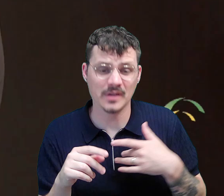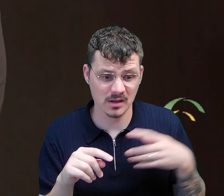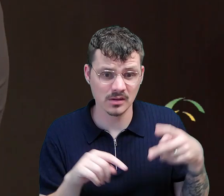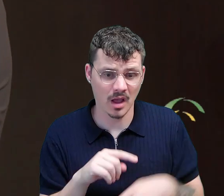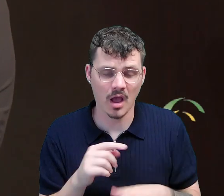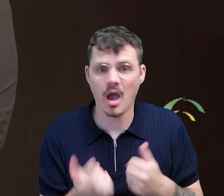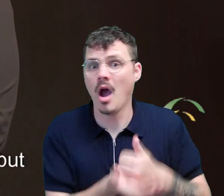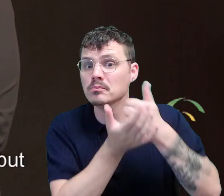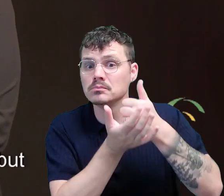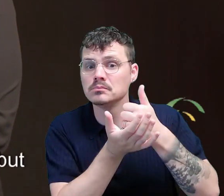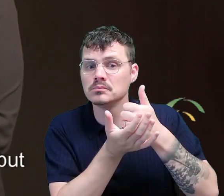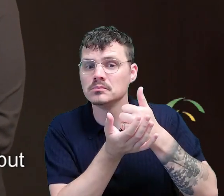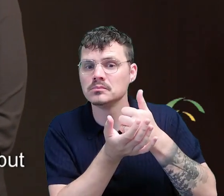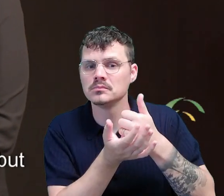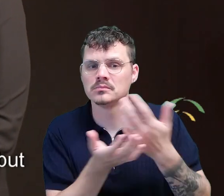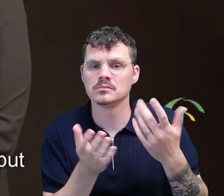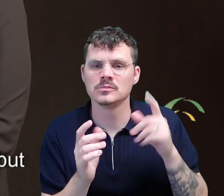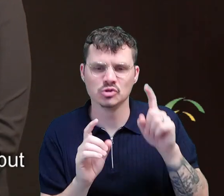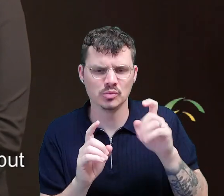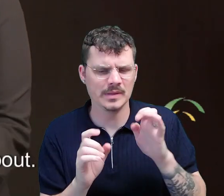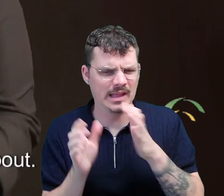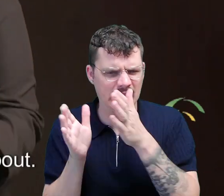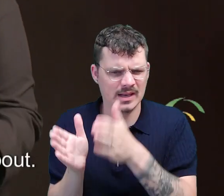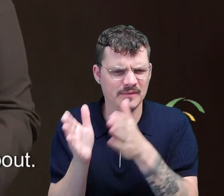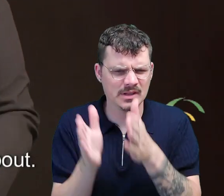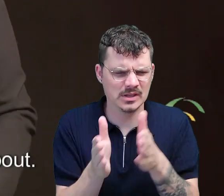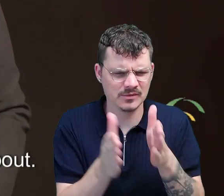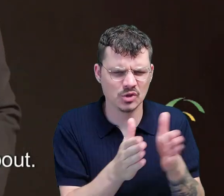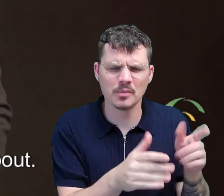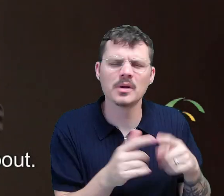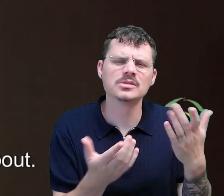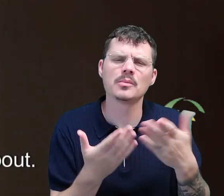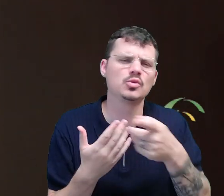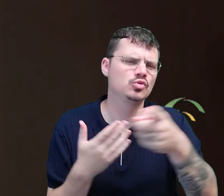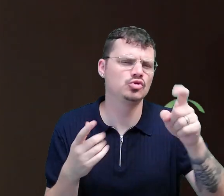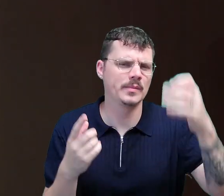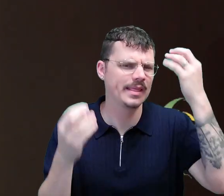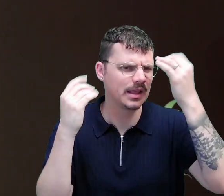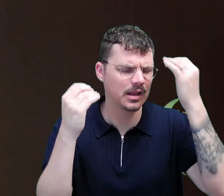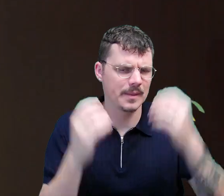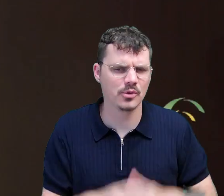big difference. It should be a highly individualized, but these are some guidelines to think about.